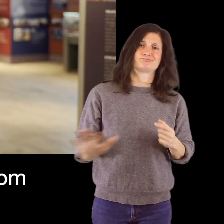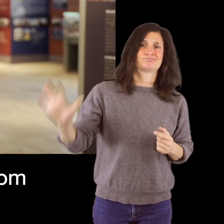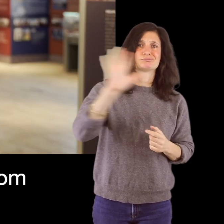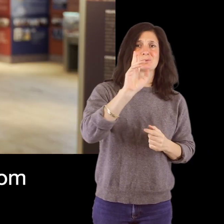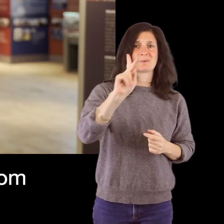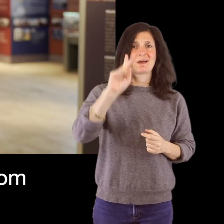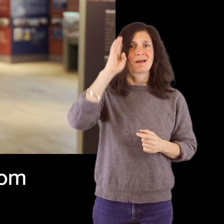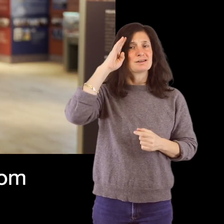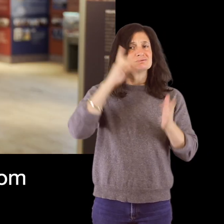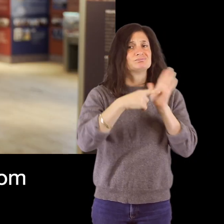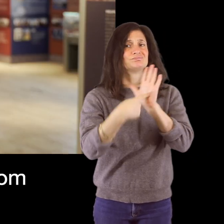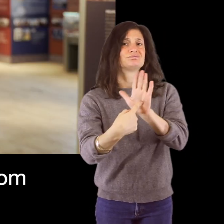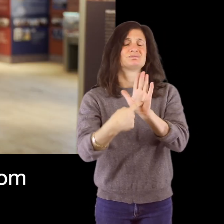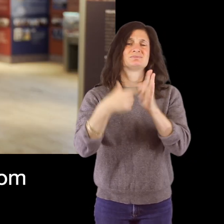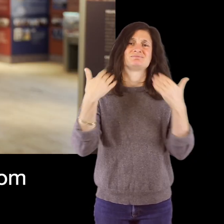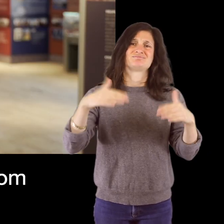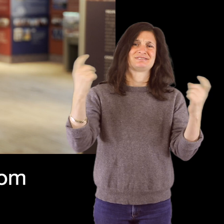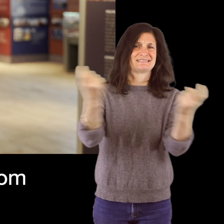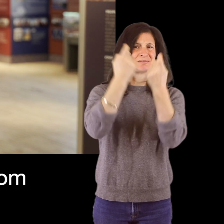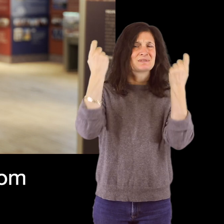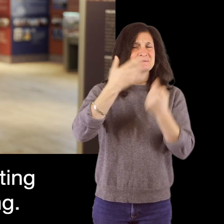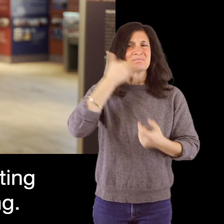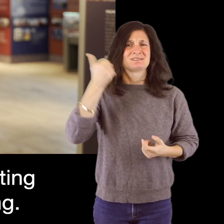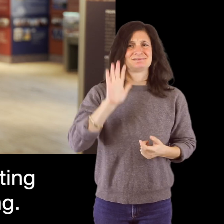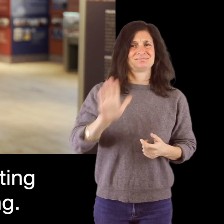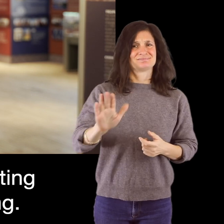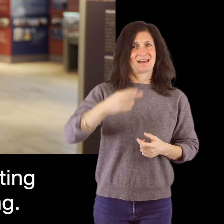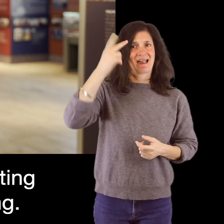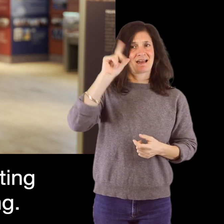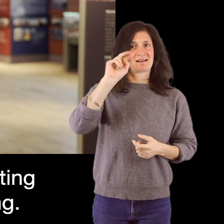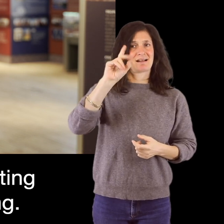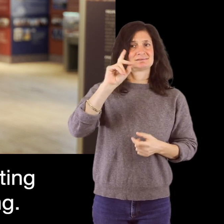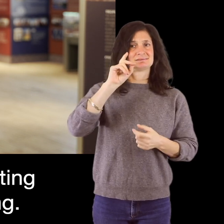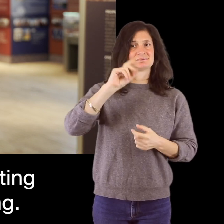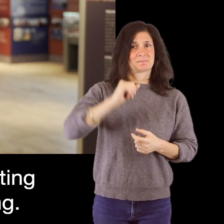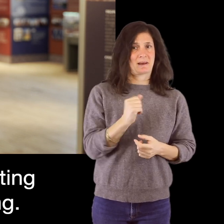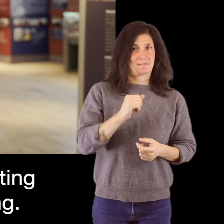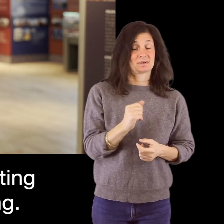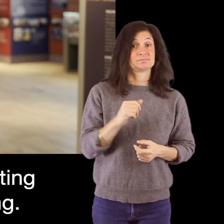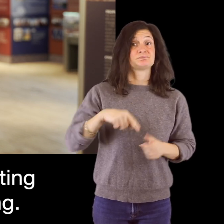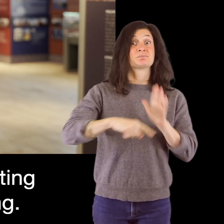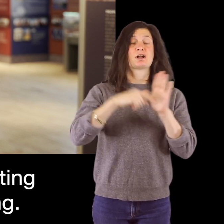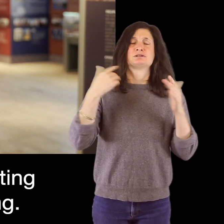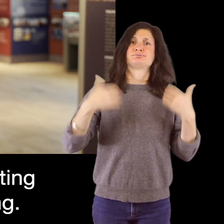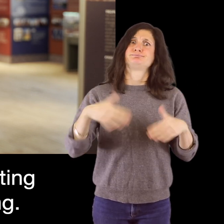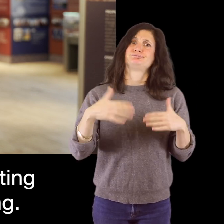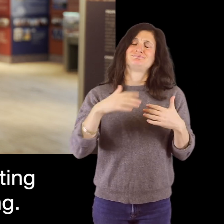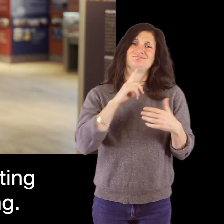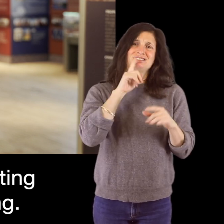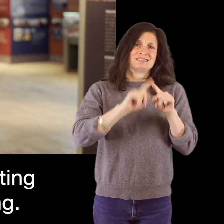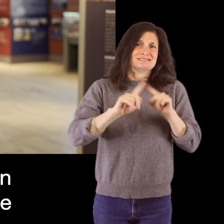of the top solo players from across the UK and Ireland to give recitals aimed at celebrating the very best in Highland